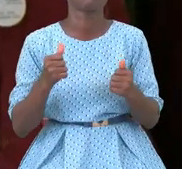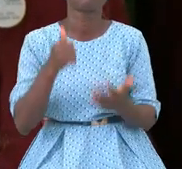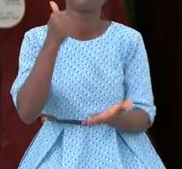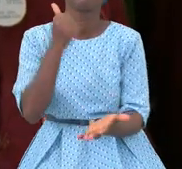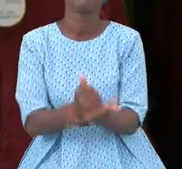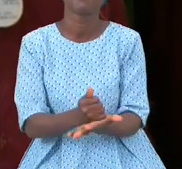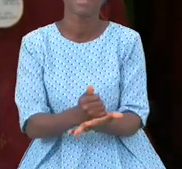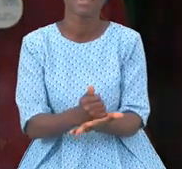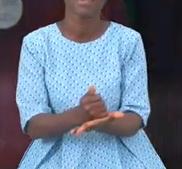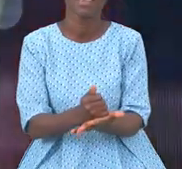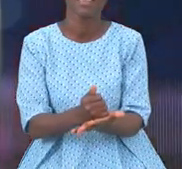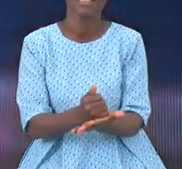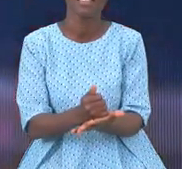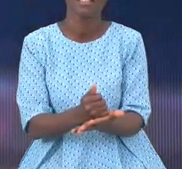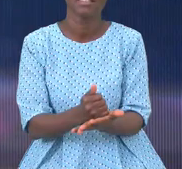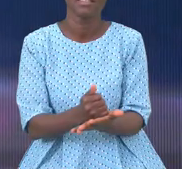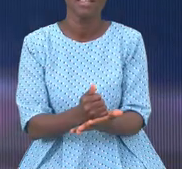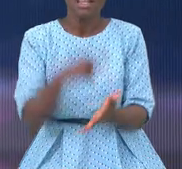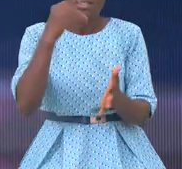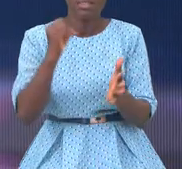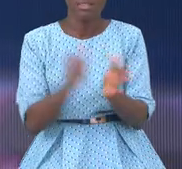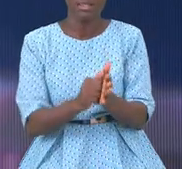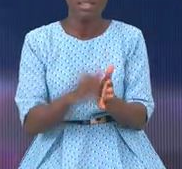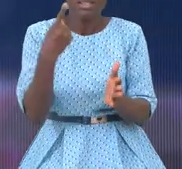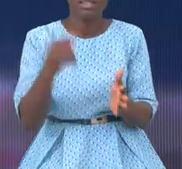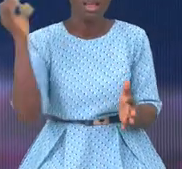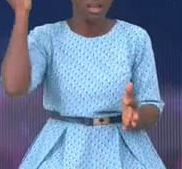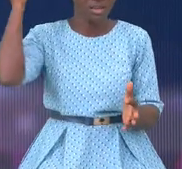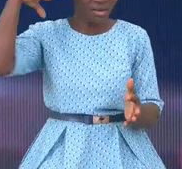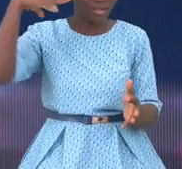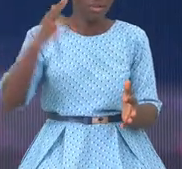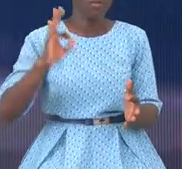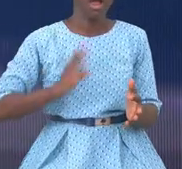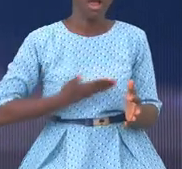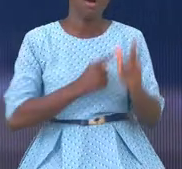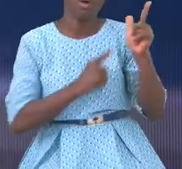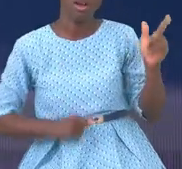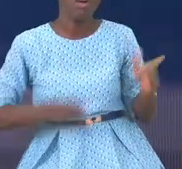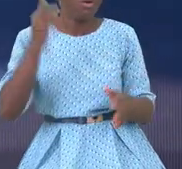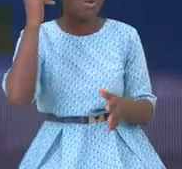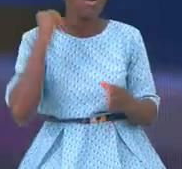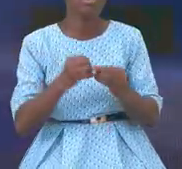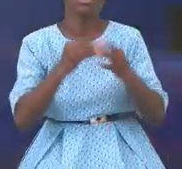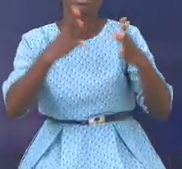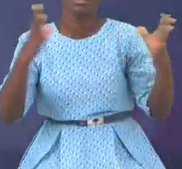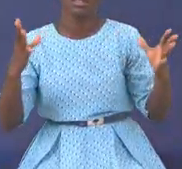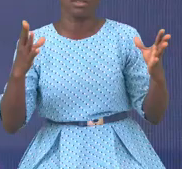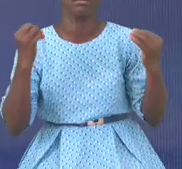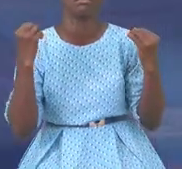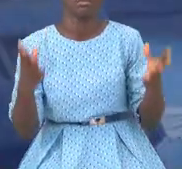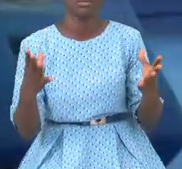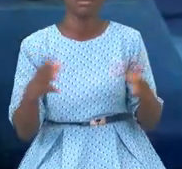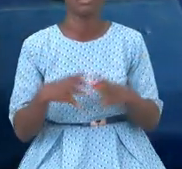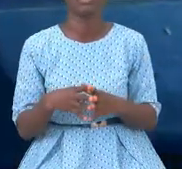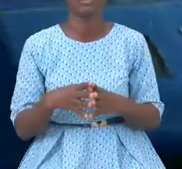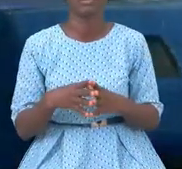the grace of our Lord was exceeding abundant. Now, Paul, is enough if you